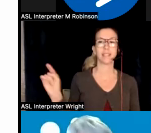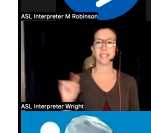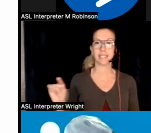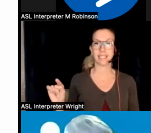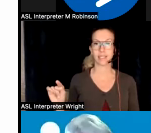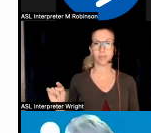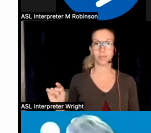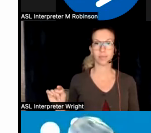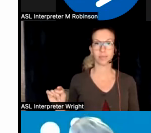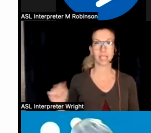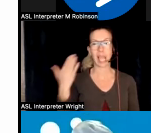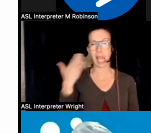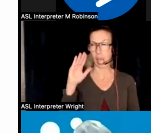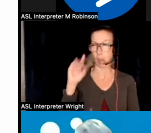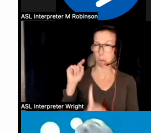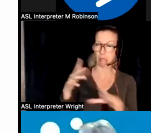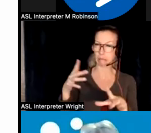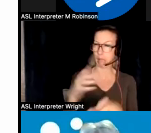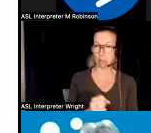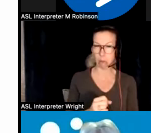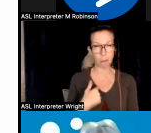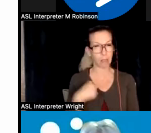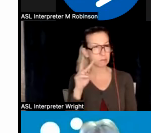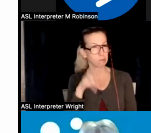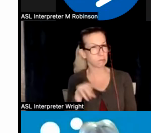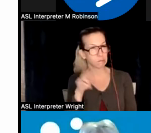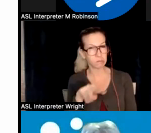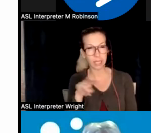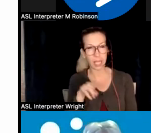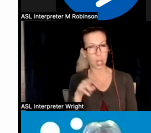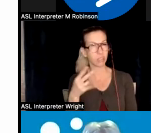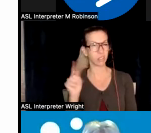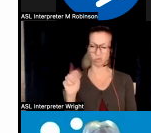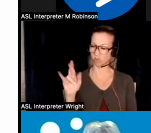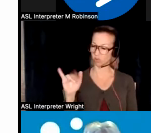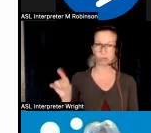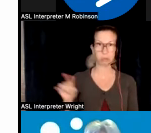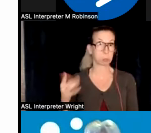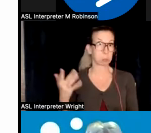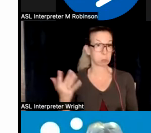know if that's an acronym. I can't find anything that speaks to what it stands for.